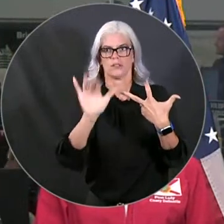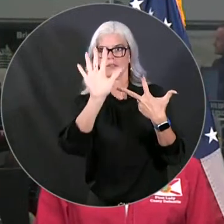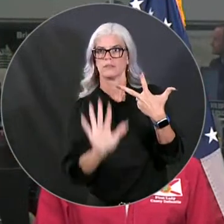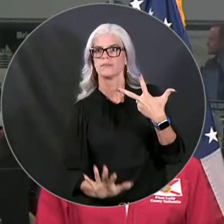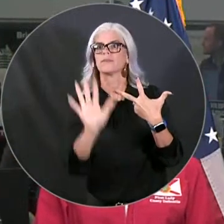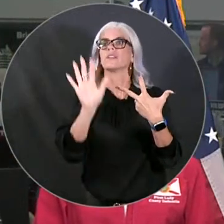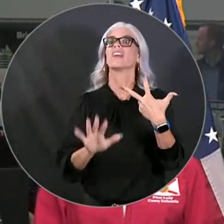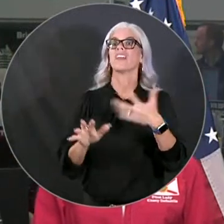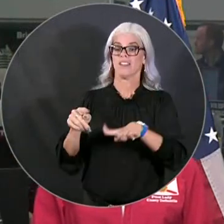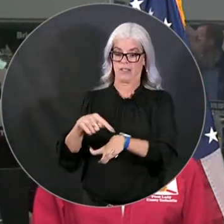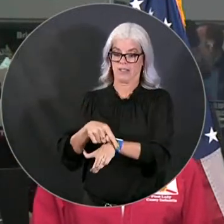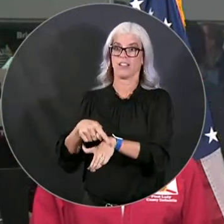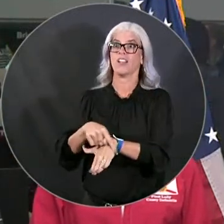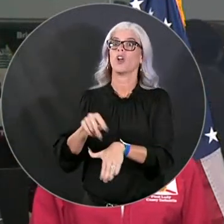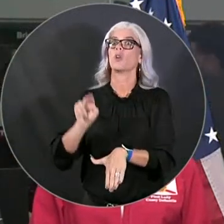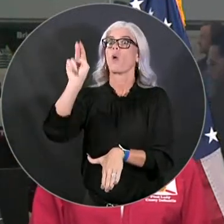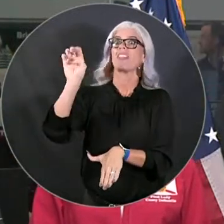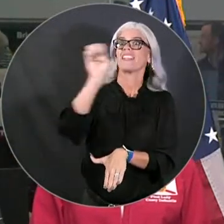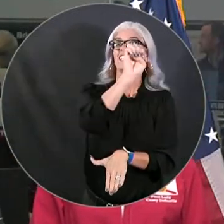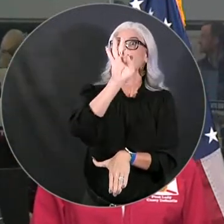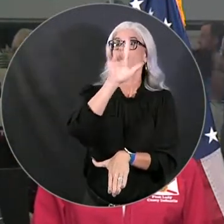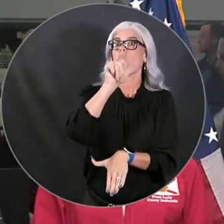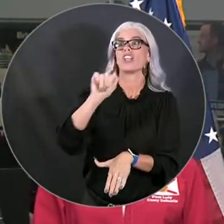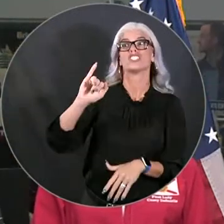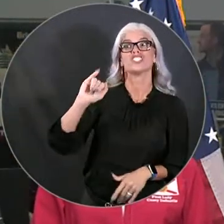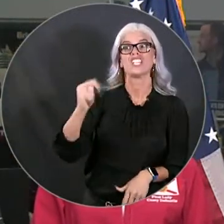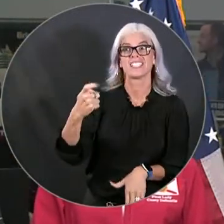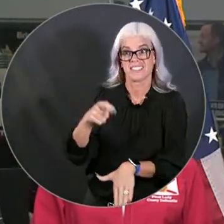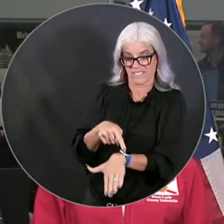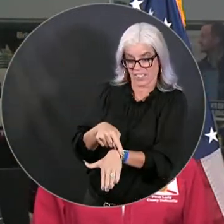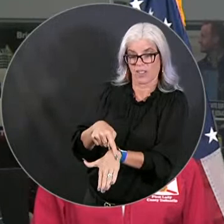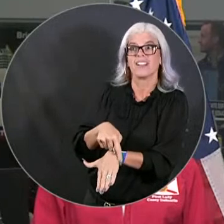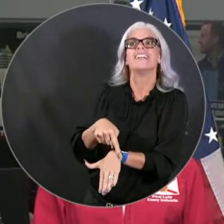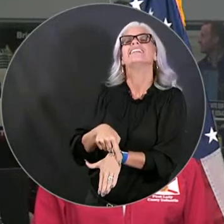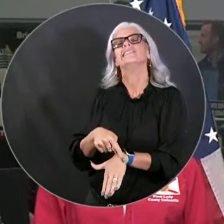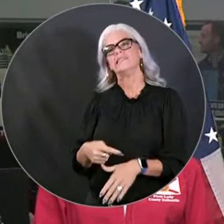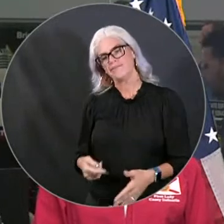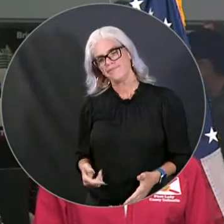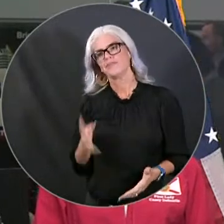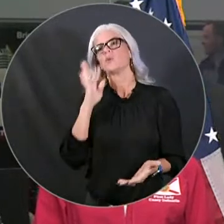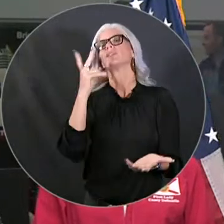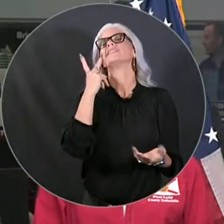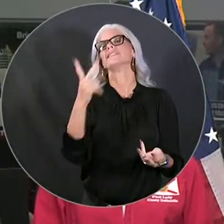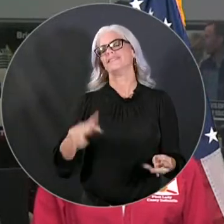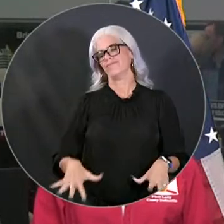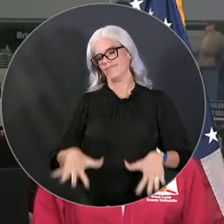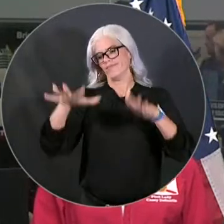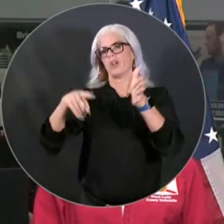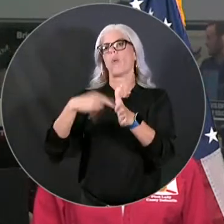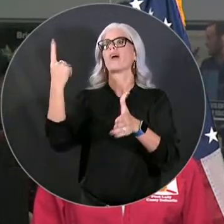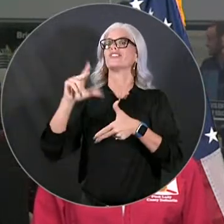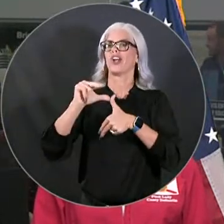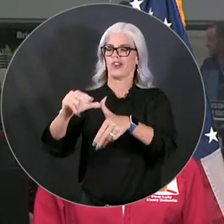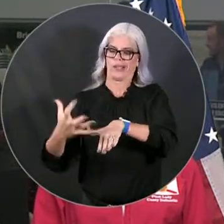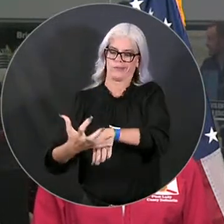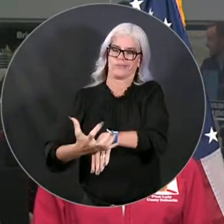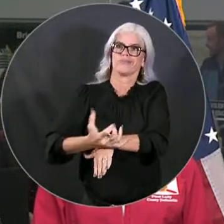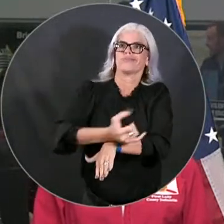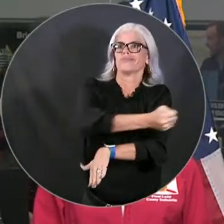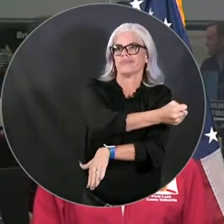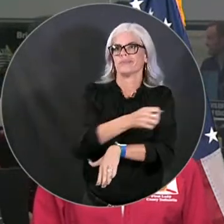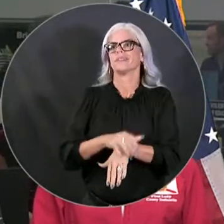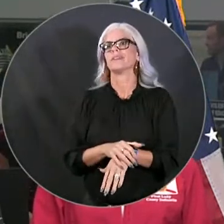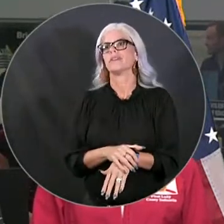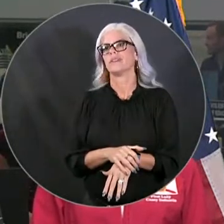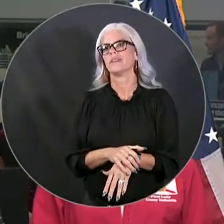that's been rising and will likely continue to rise today, even as the storm is passing, is basically a 500-year flood event. And